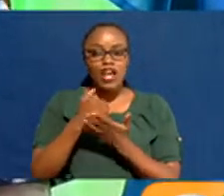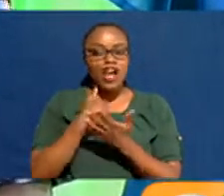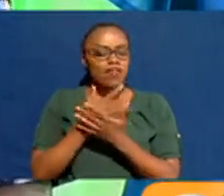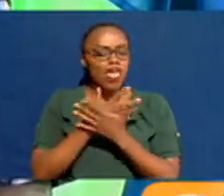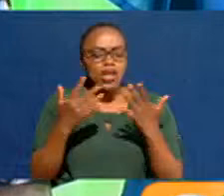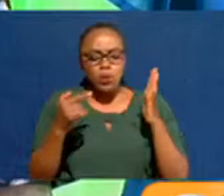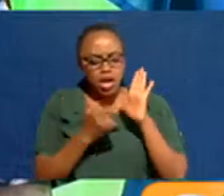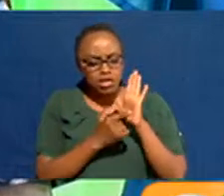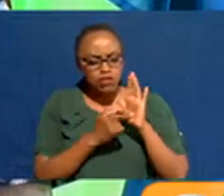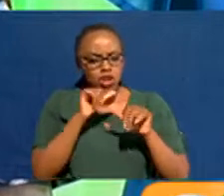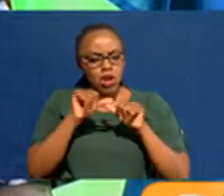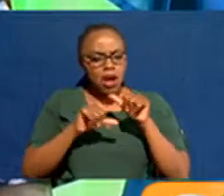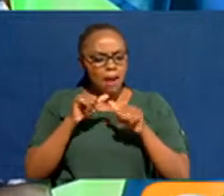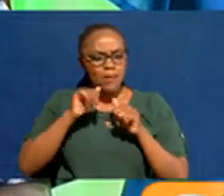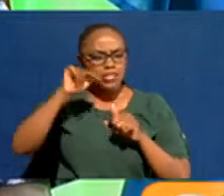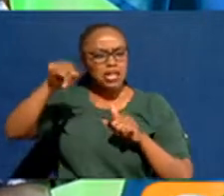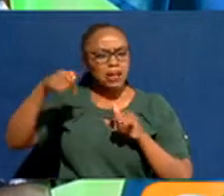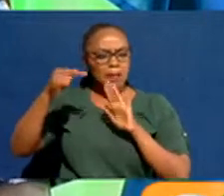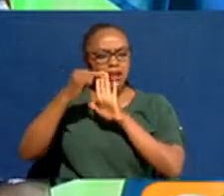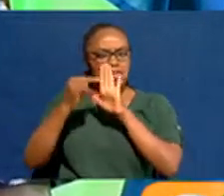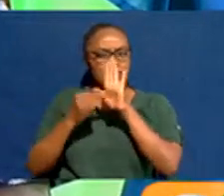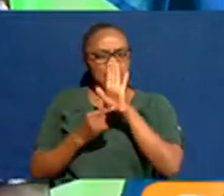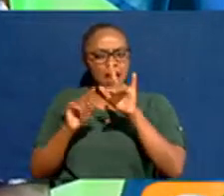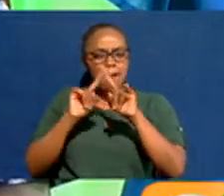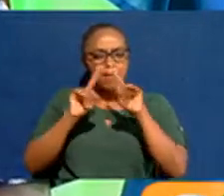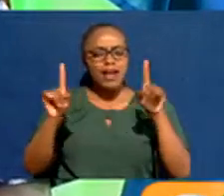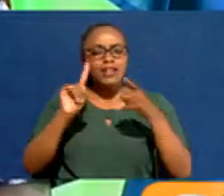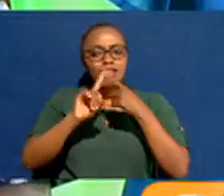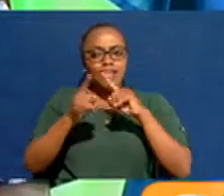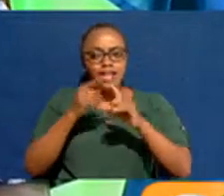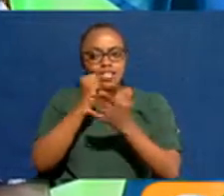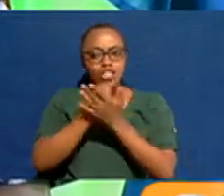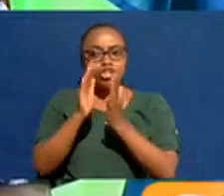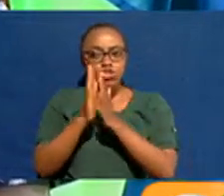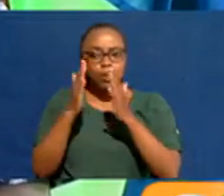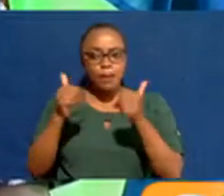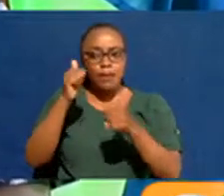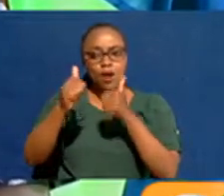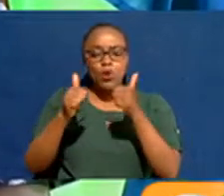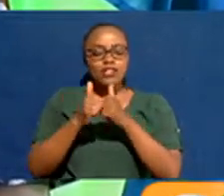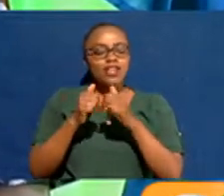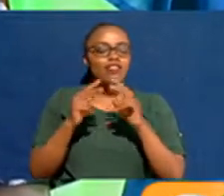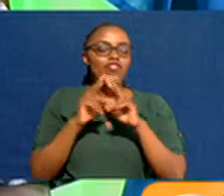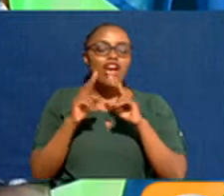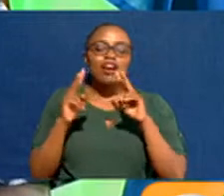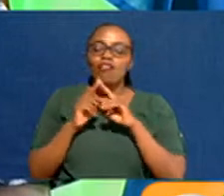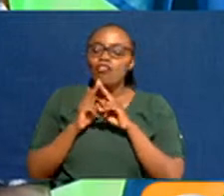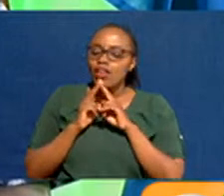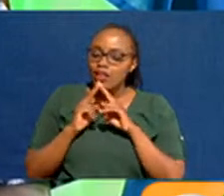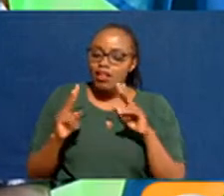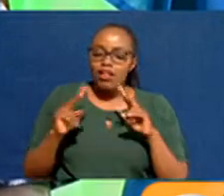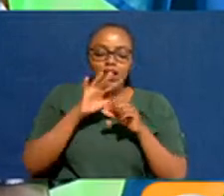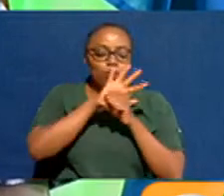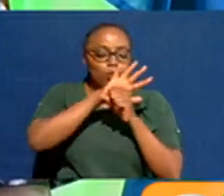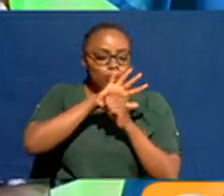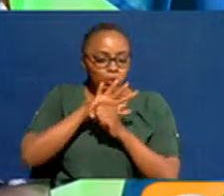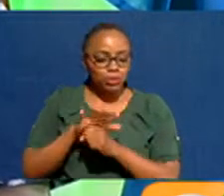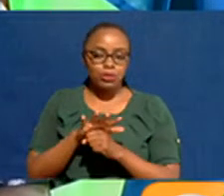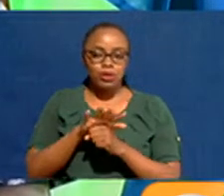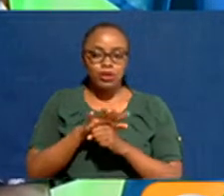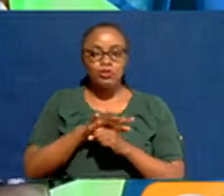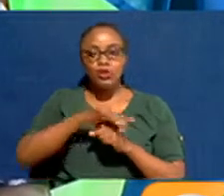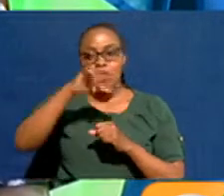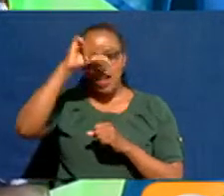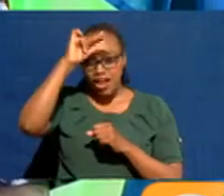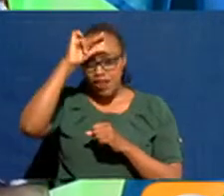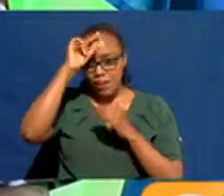nowhere he talked of a demand. But the Standard newspaper, that has been very biased against our administration, went ahead